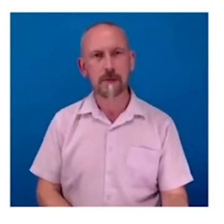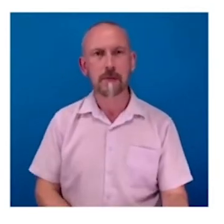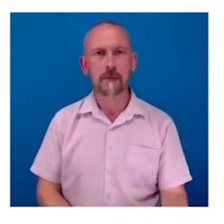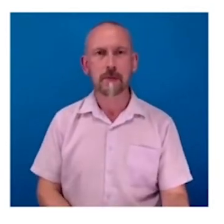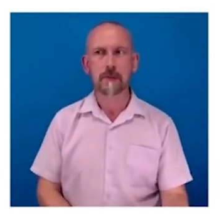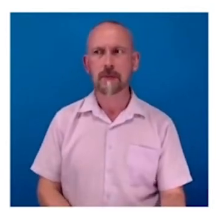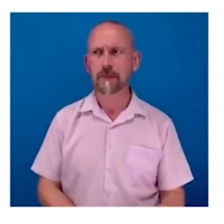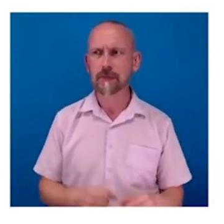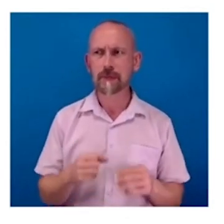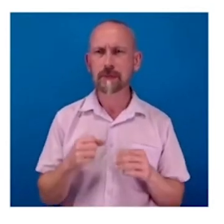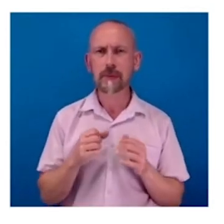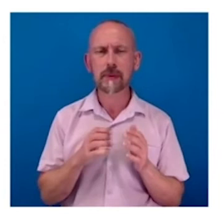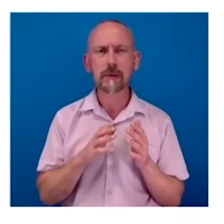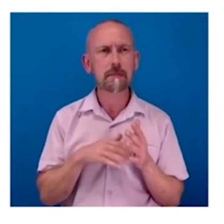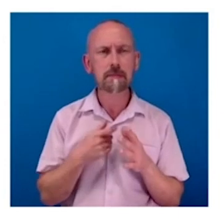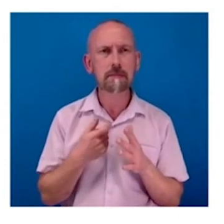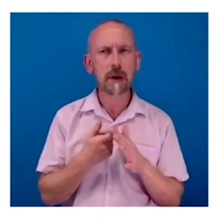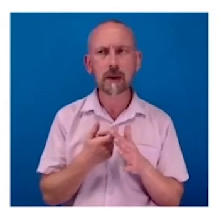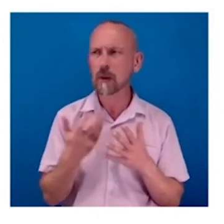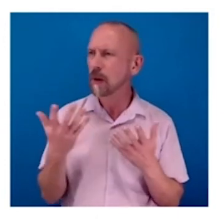get it? From The Simpsons? Oh, do you know what?